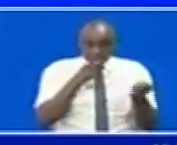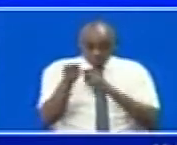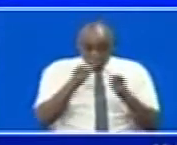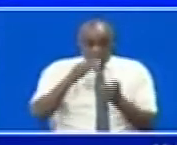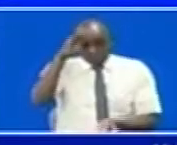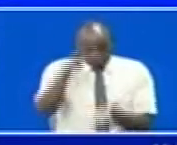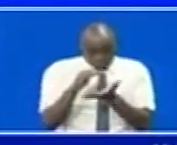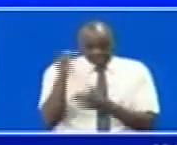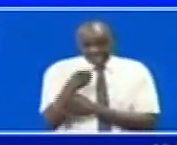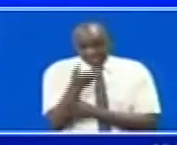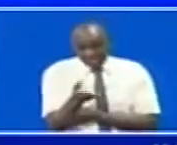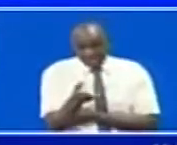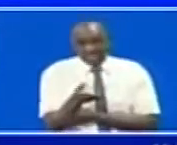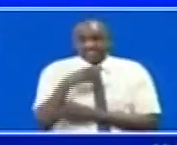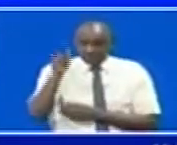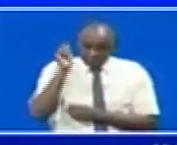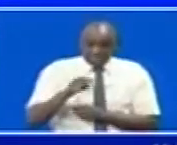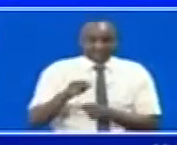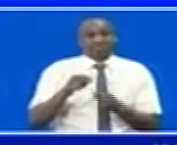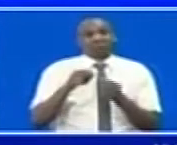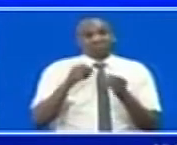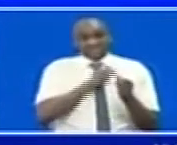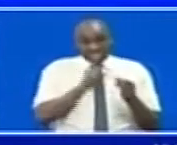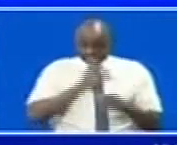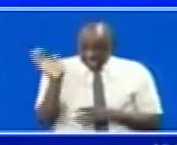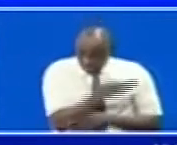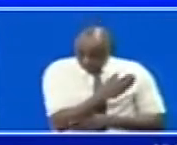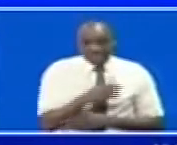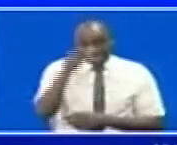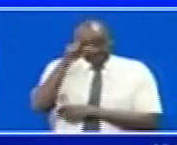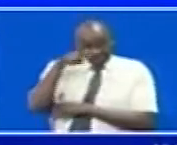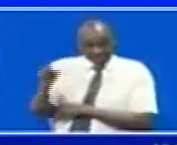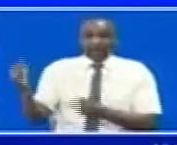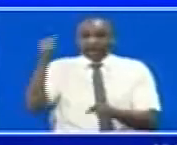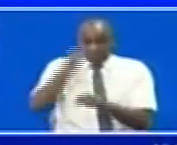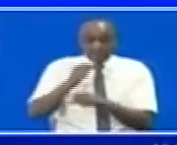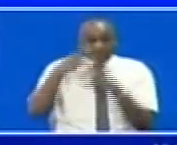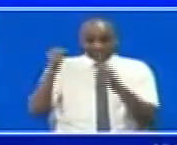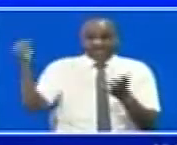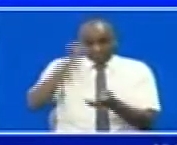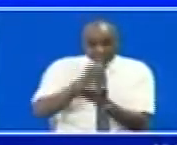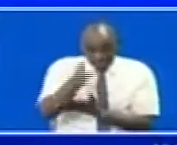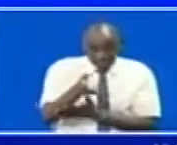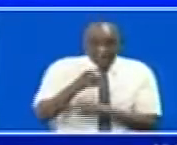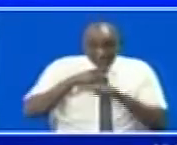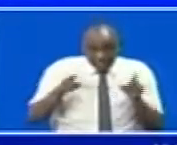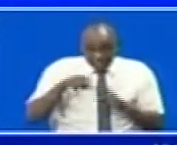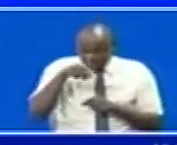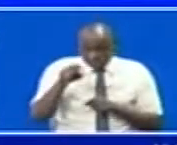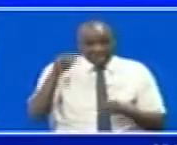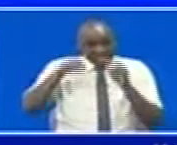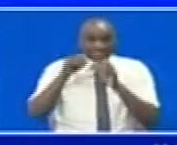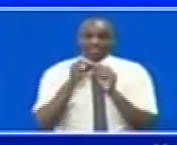bill, has proposed to scrap the Senate and have governors appointed by the president rather than being